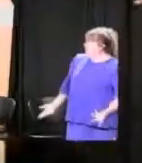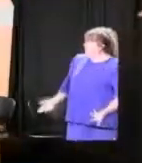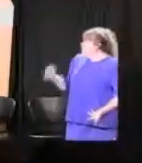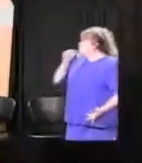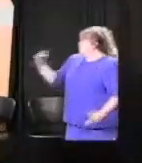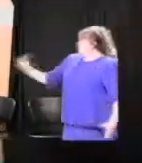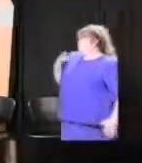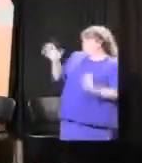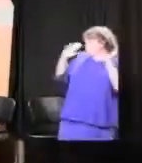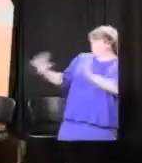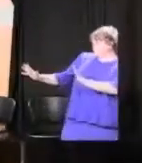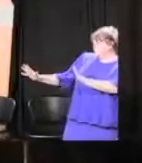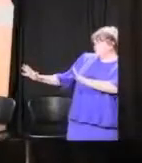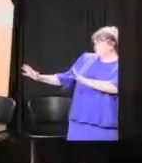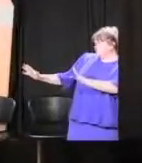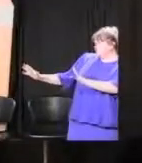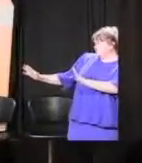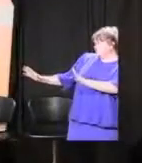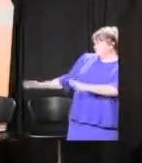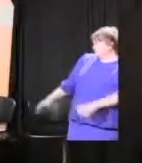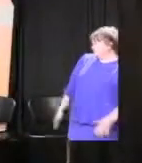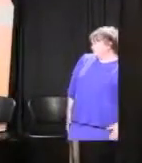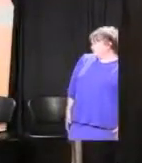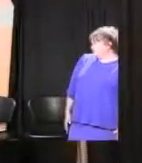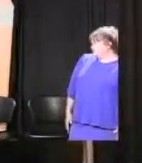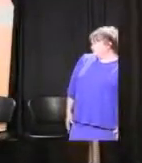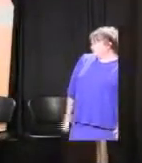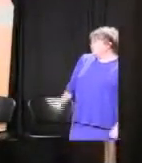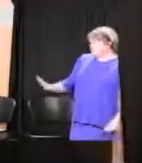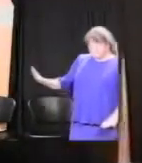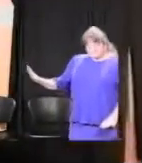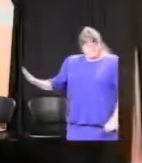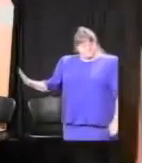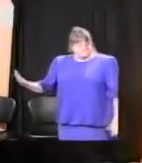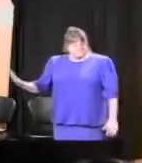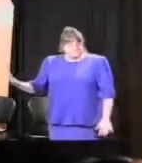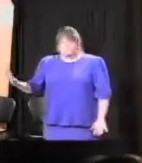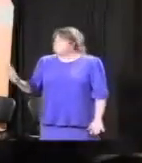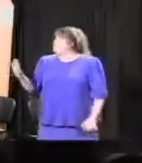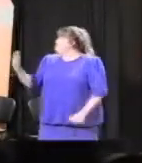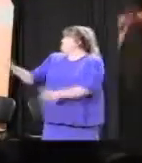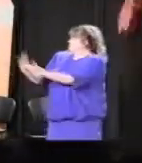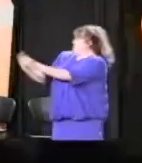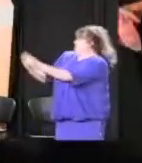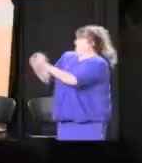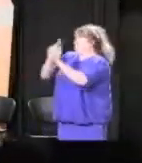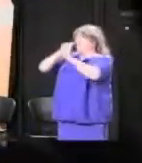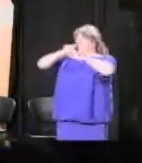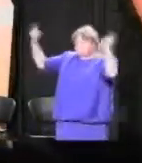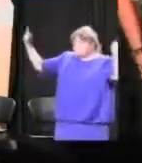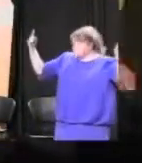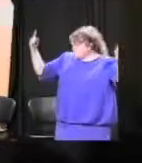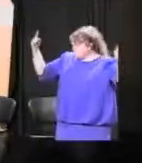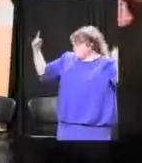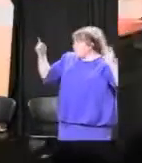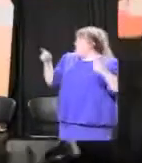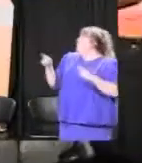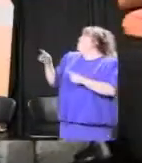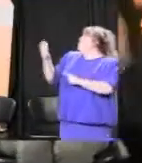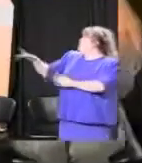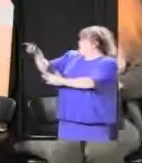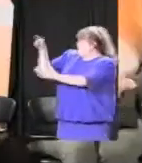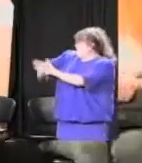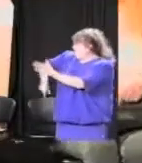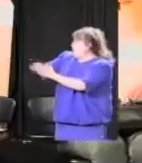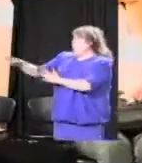touch me. What's the matter with you? Look, it's boring, okay? Why don't you just read the stupid article that you ripped that